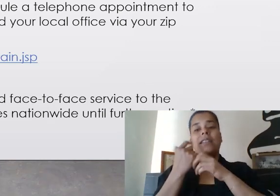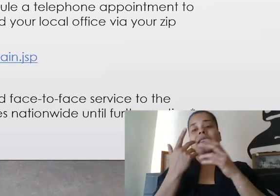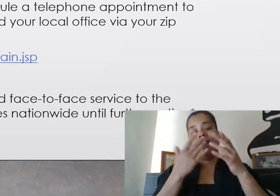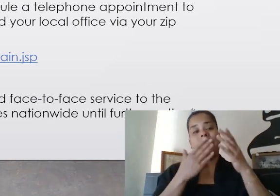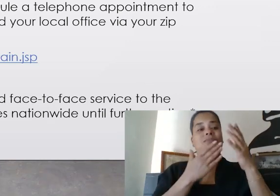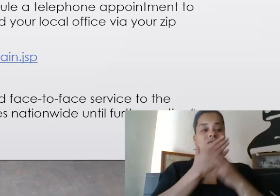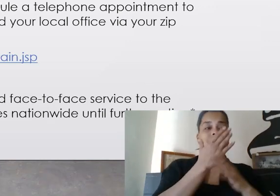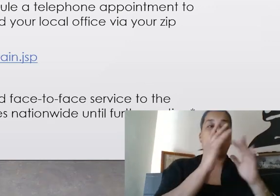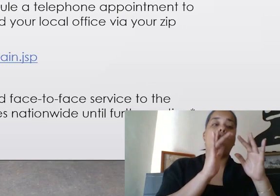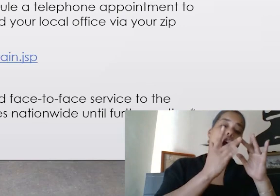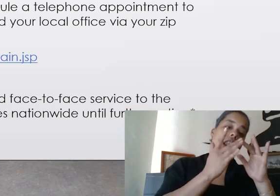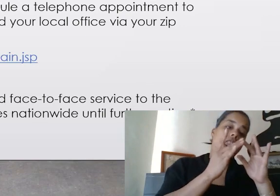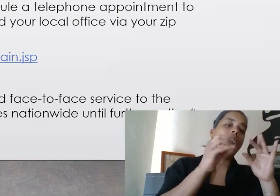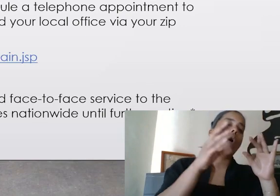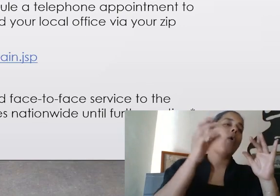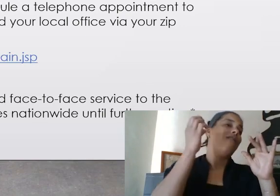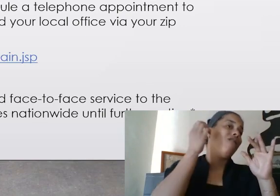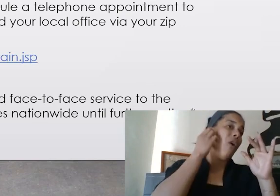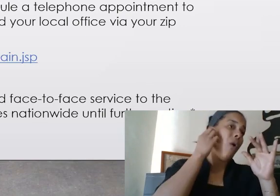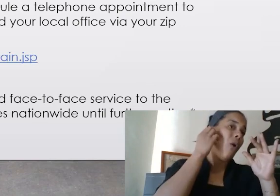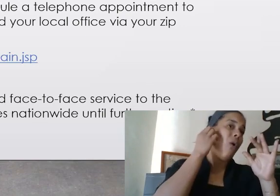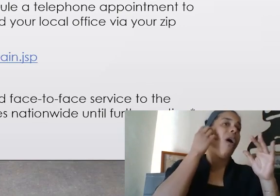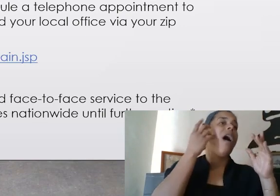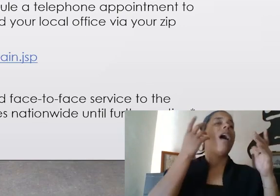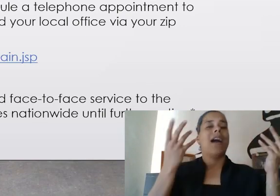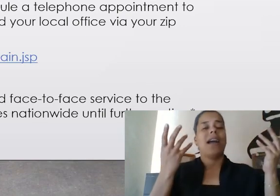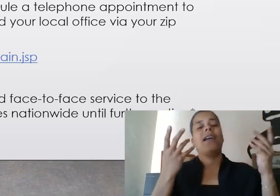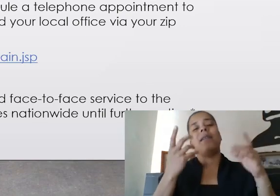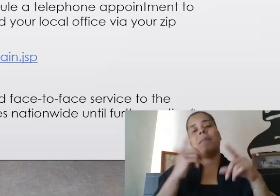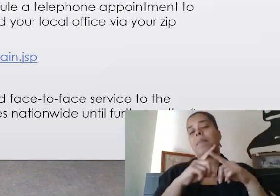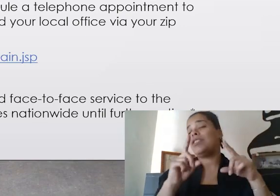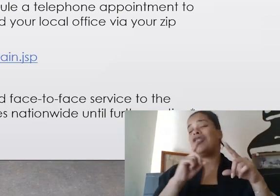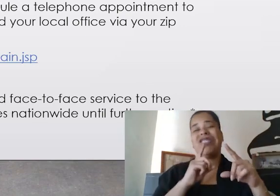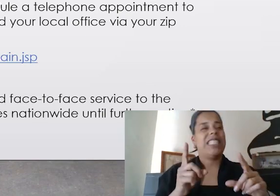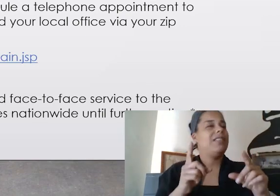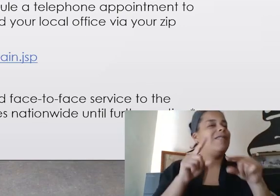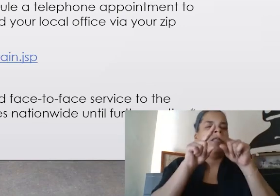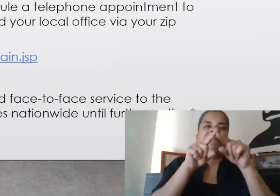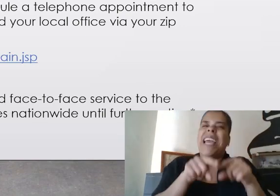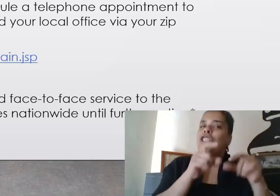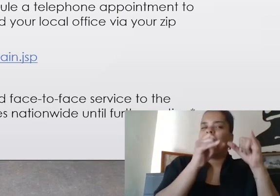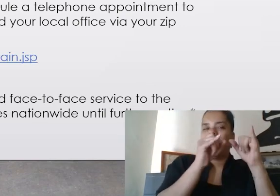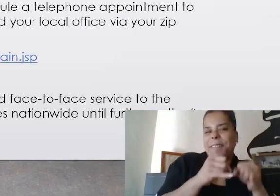through the telephone, they would make exceptions, but it's case-by-case basis.